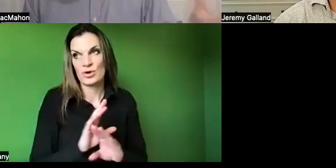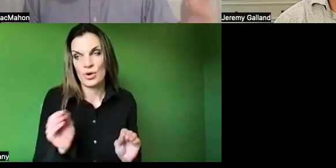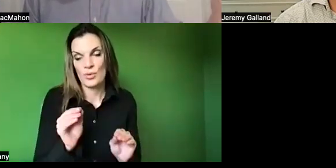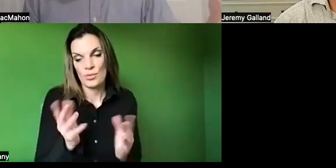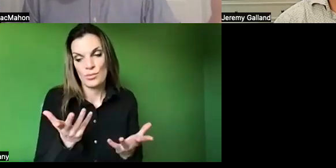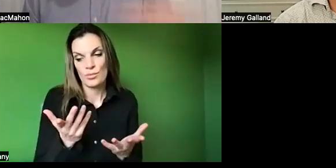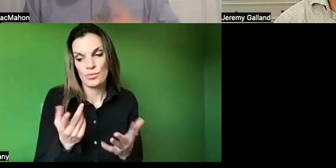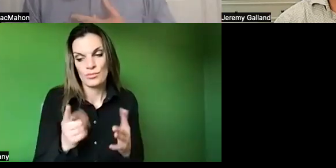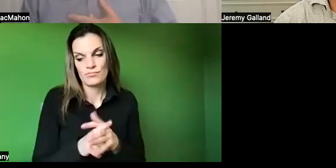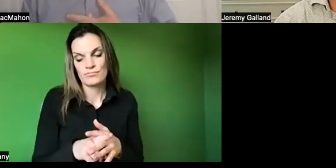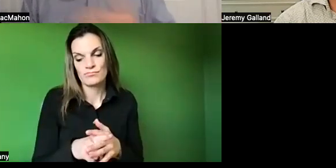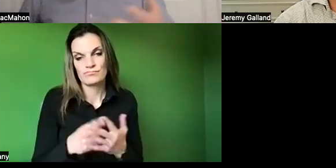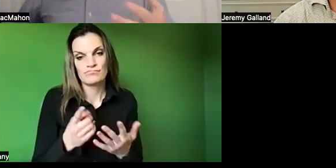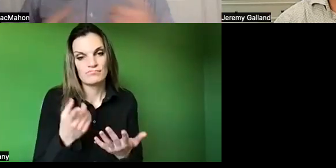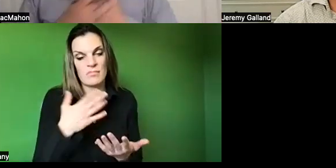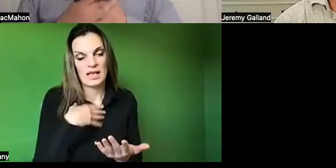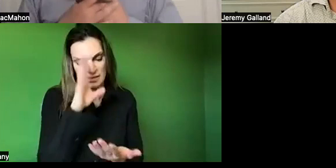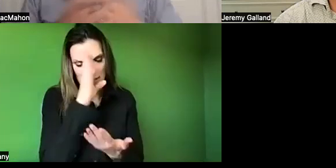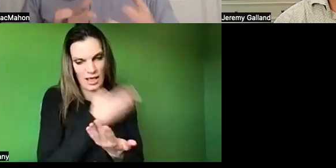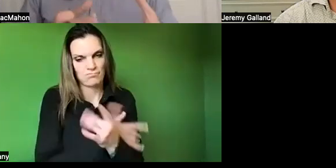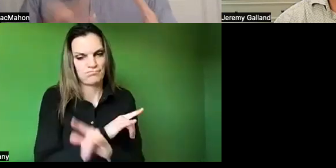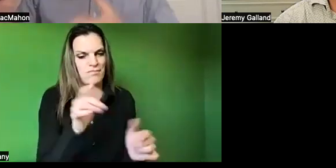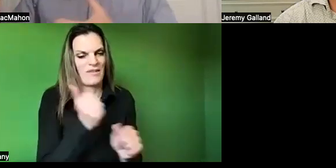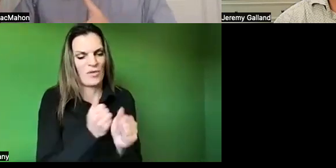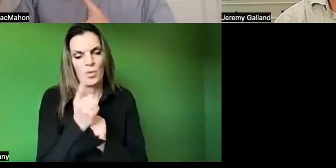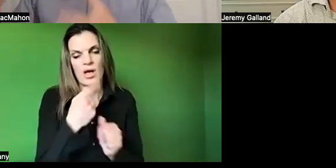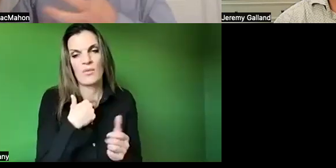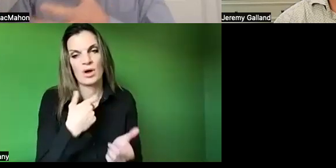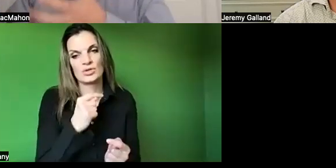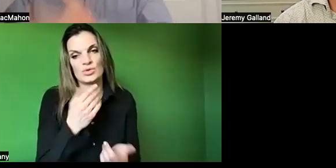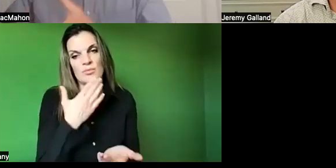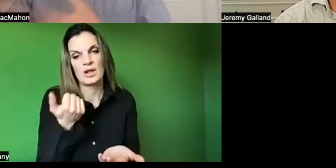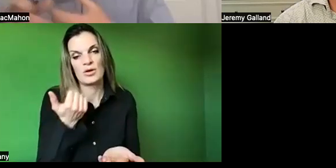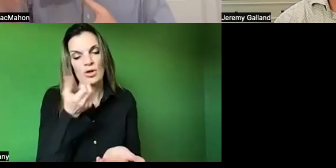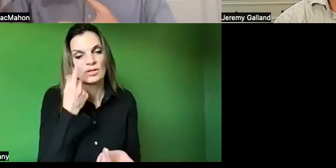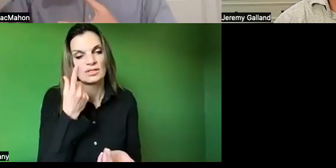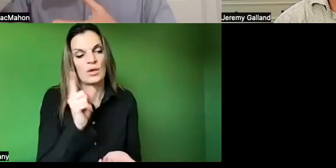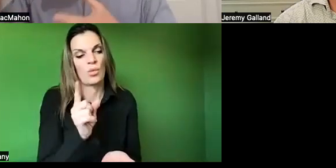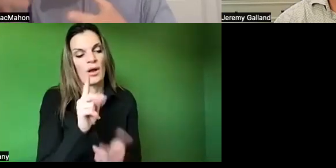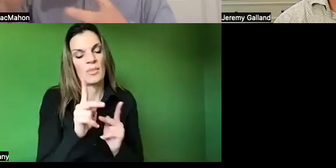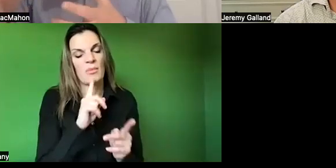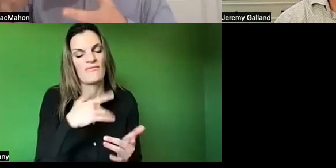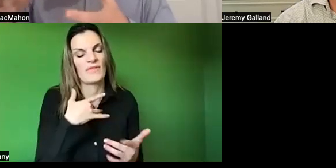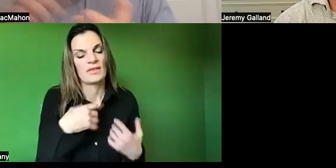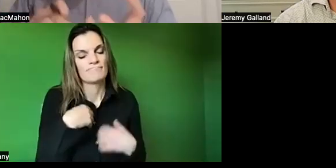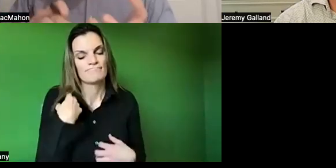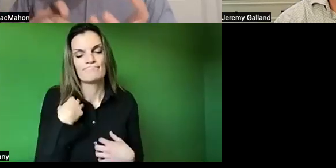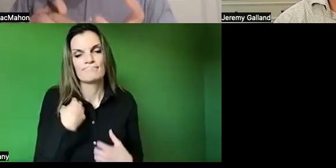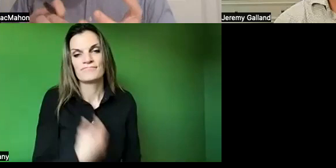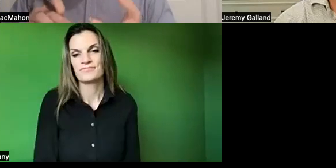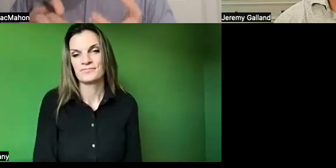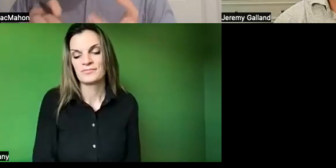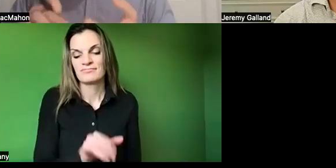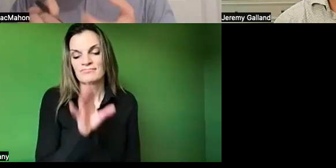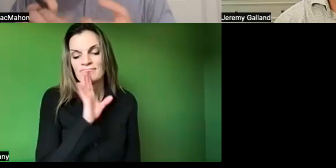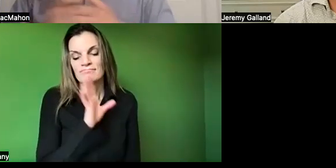hasn't absolutely loved. And so personally, I would like to better understand the sort of